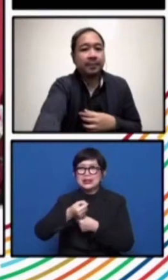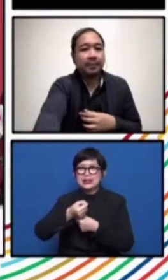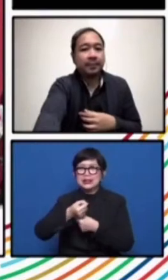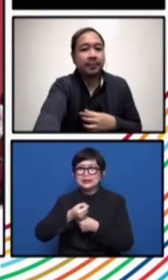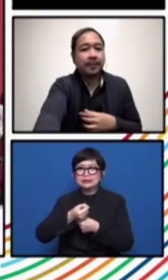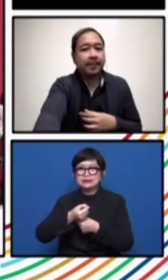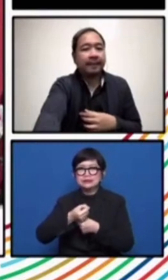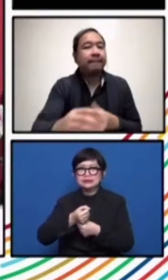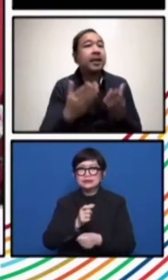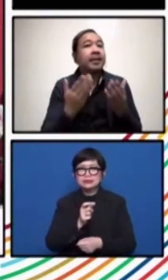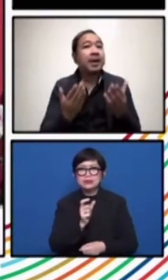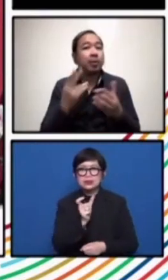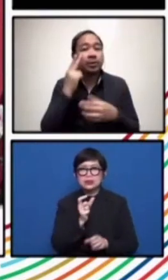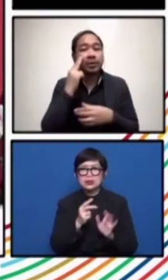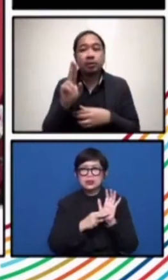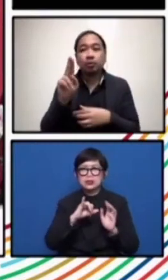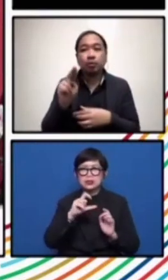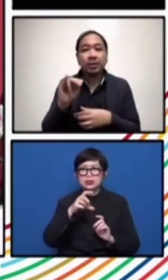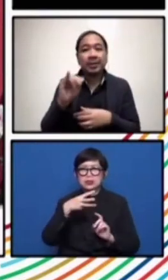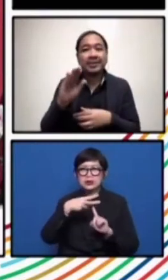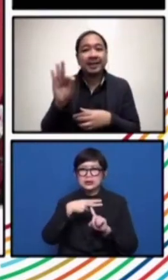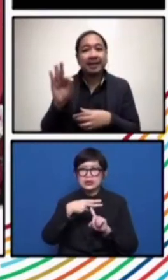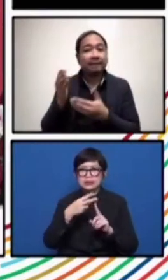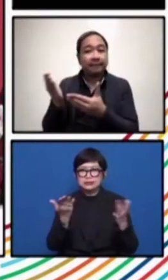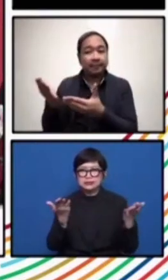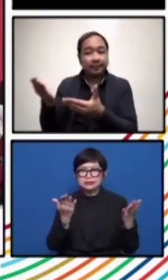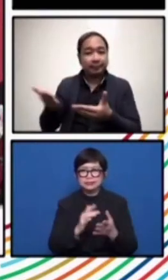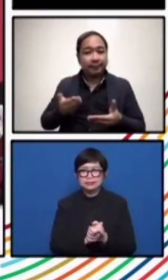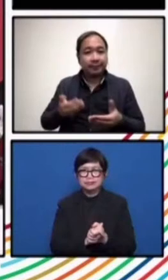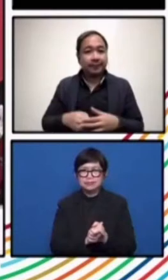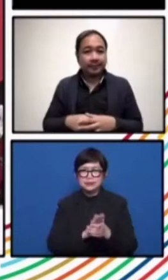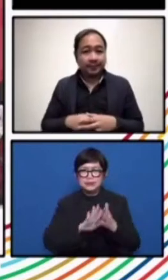specialist children with disabilities you have the flow yourself